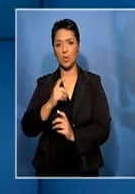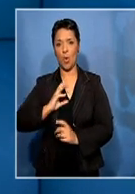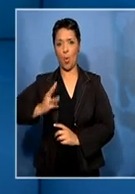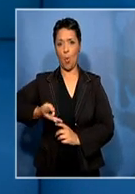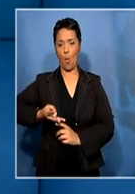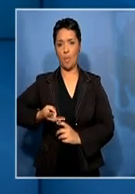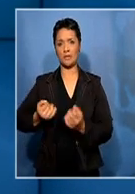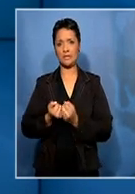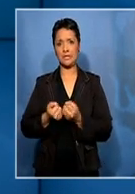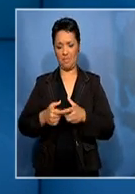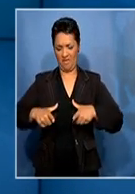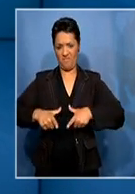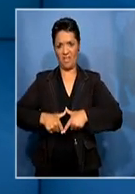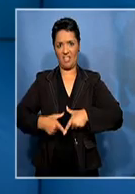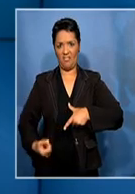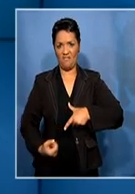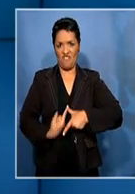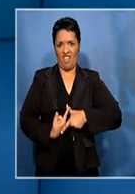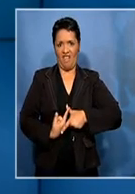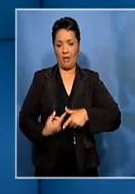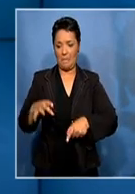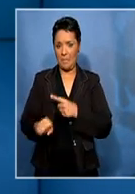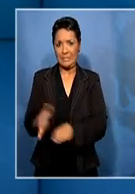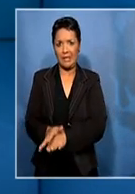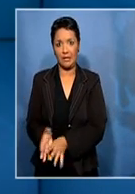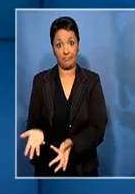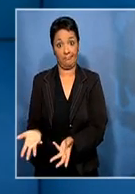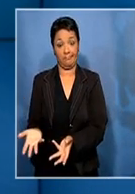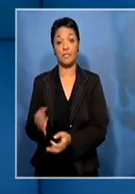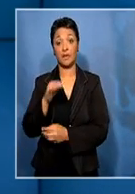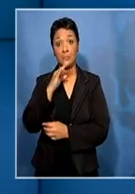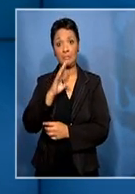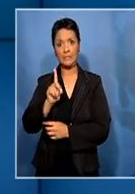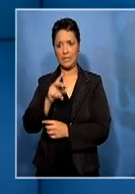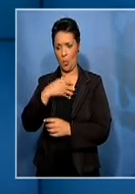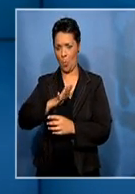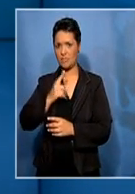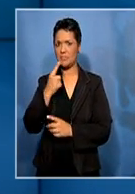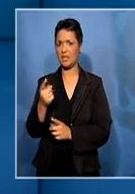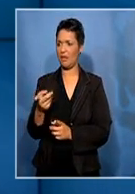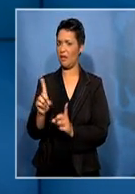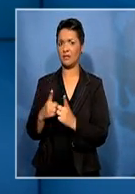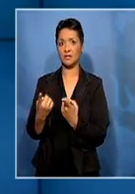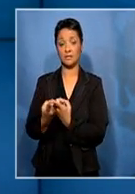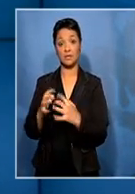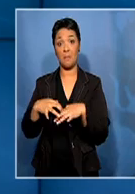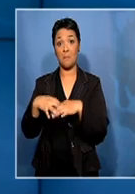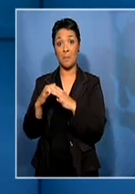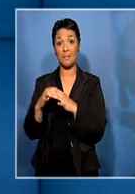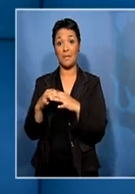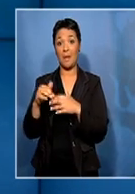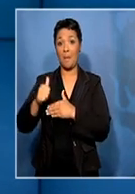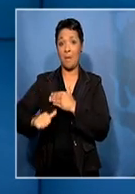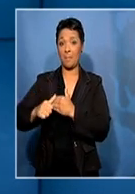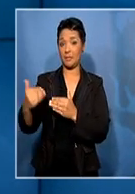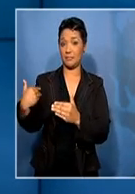a toilet brush in her vagina, the DA in Cape Town issued a rather scathing attack on the department, saying although established over 6